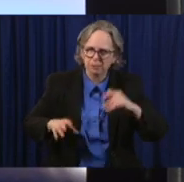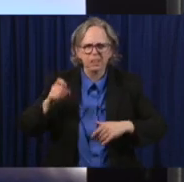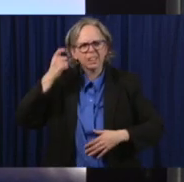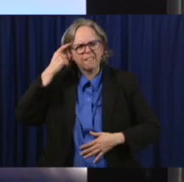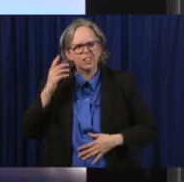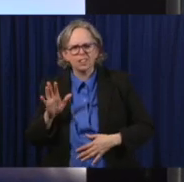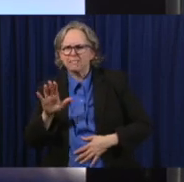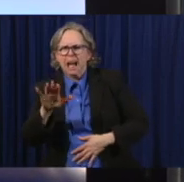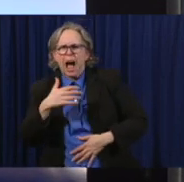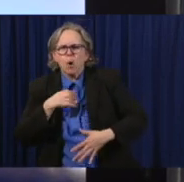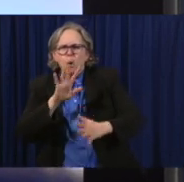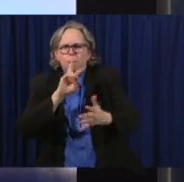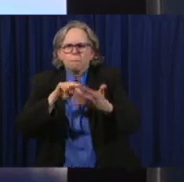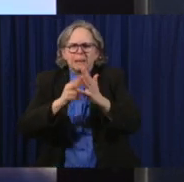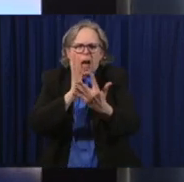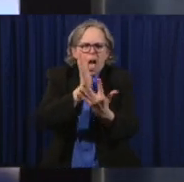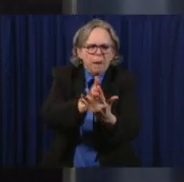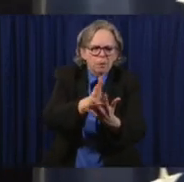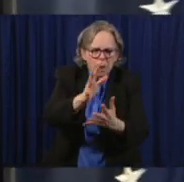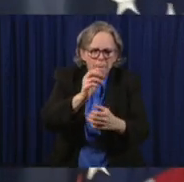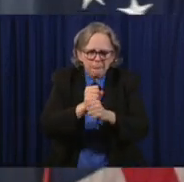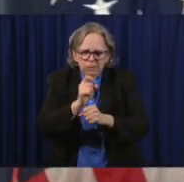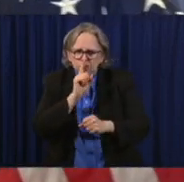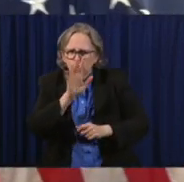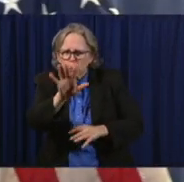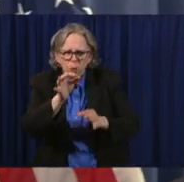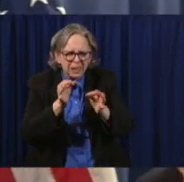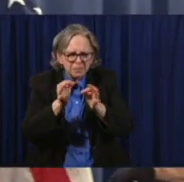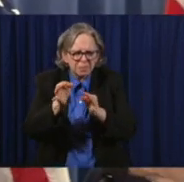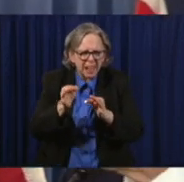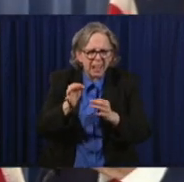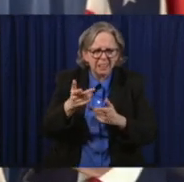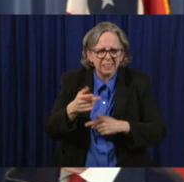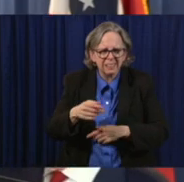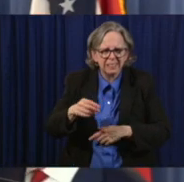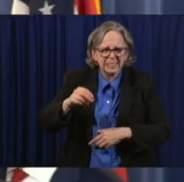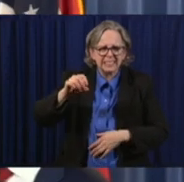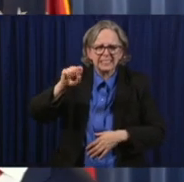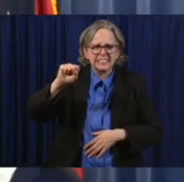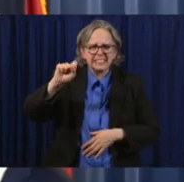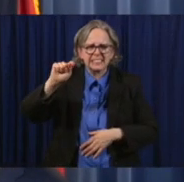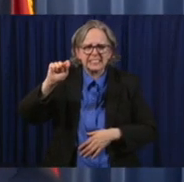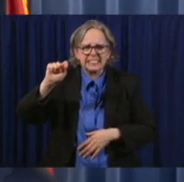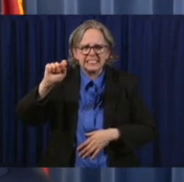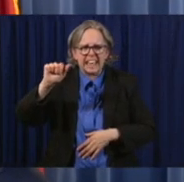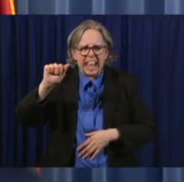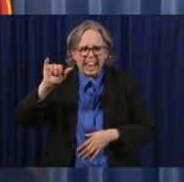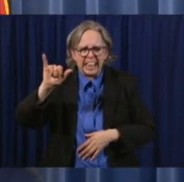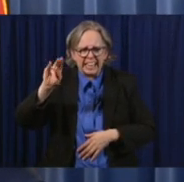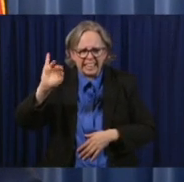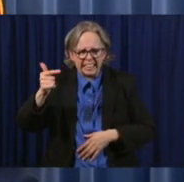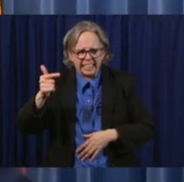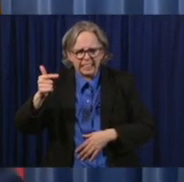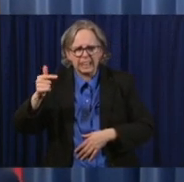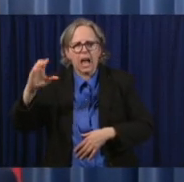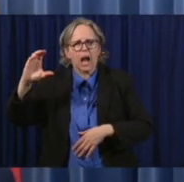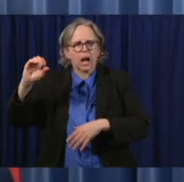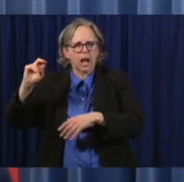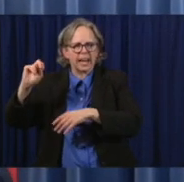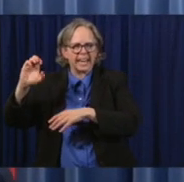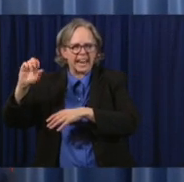I want to make sure you explain what the Staying Connected program is and how that's going to work.